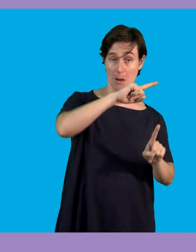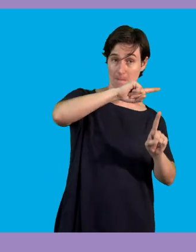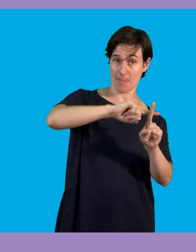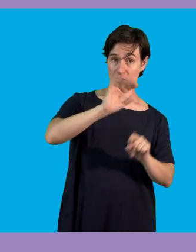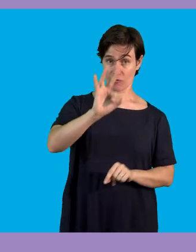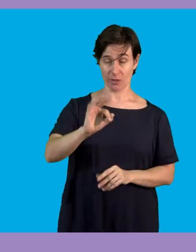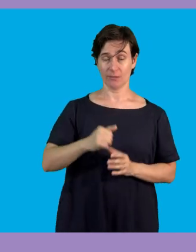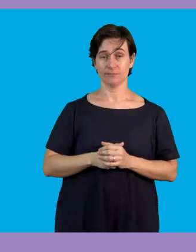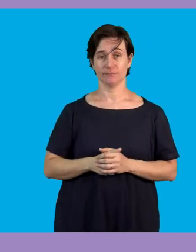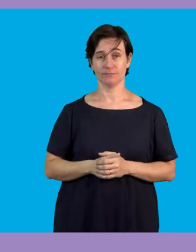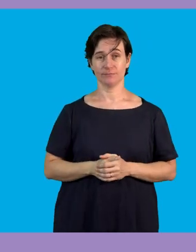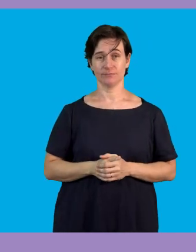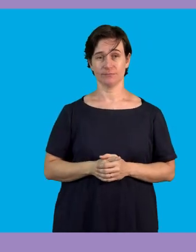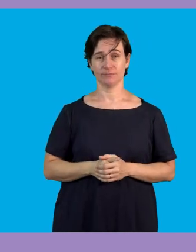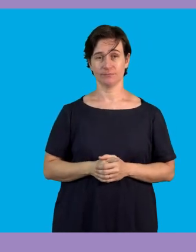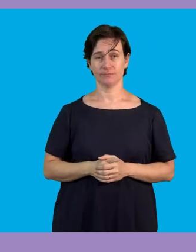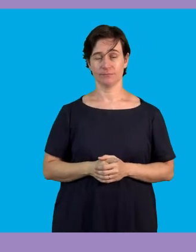6x plus 3,